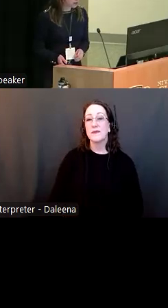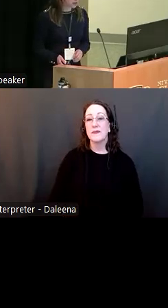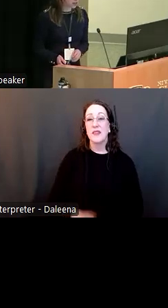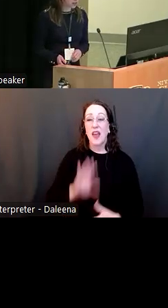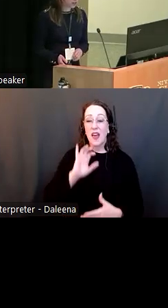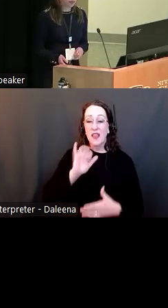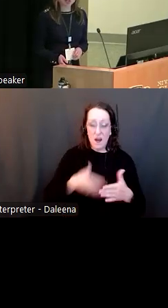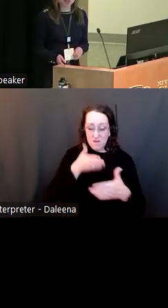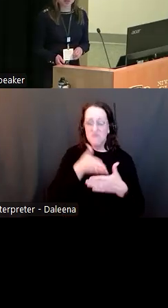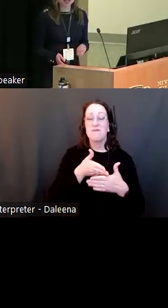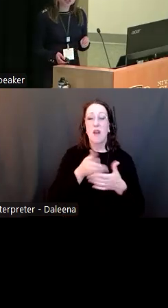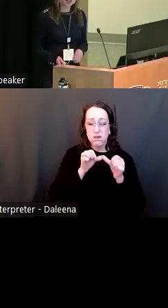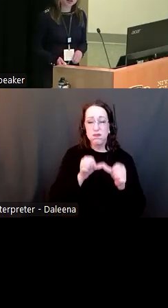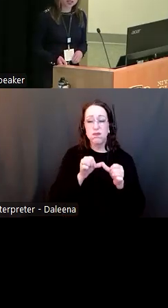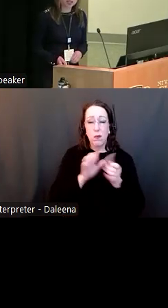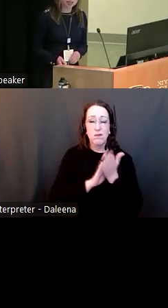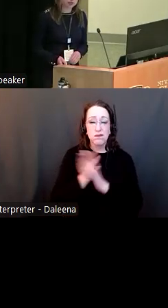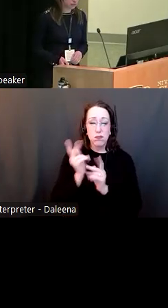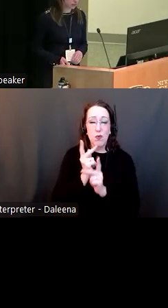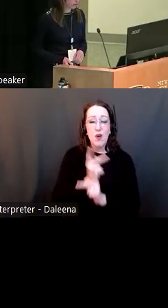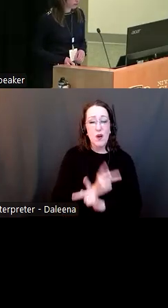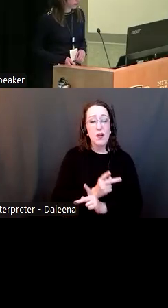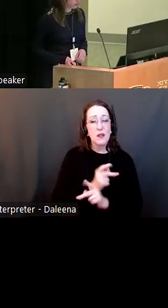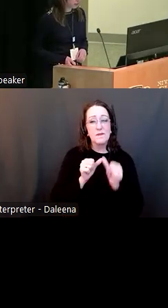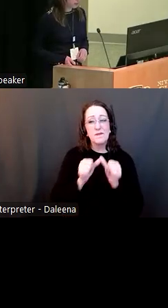impairments persist or worsen with illness chronicity.